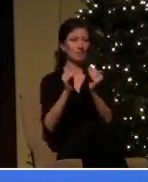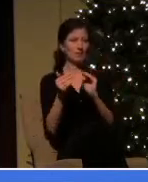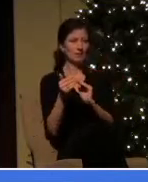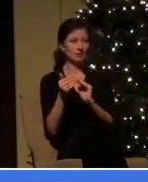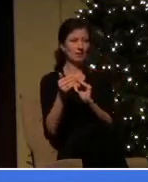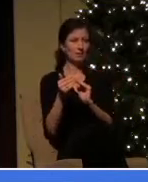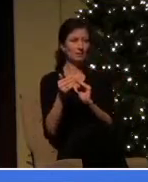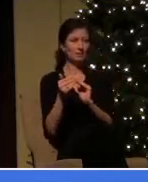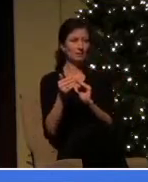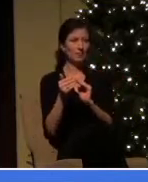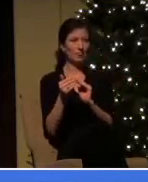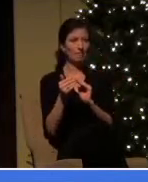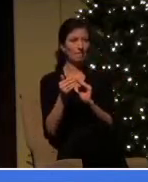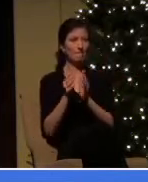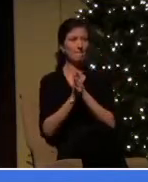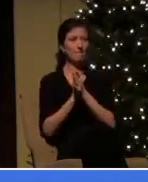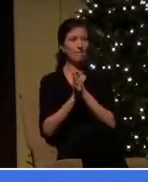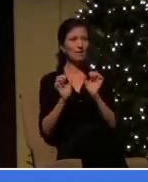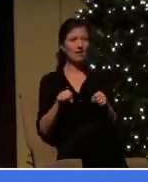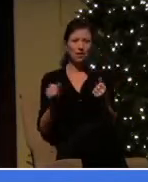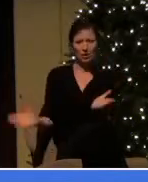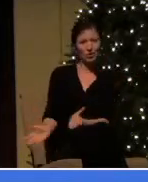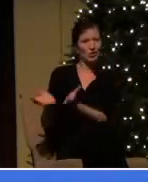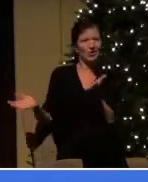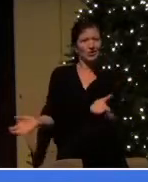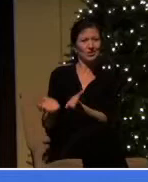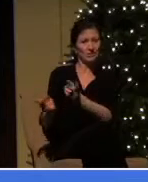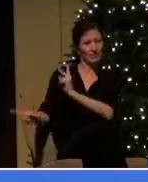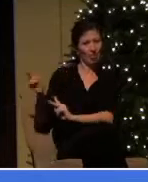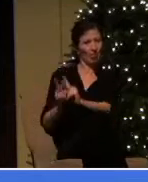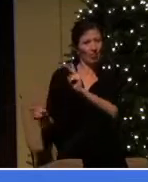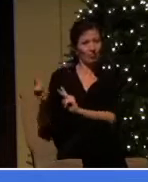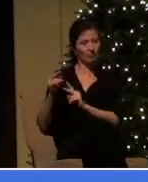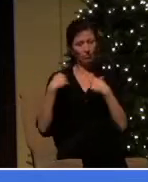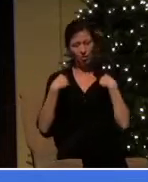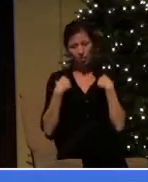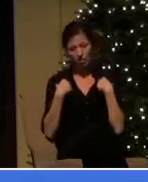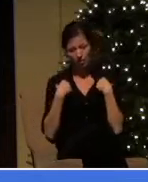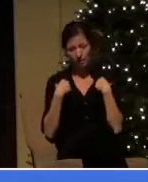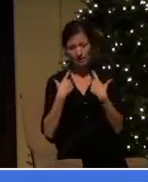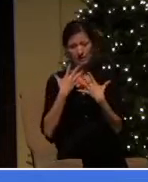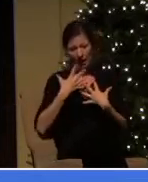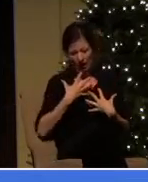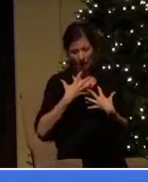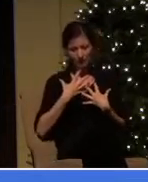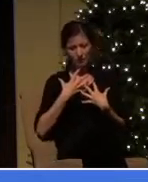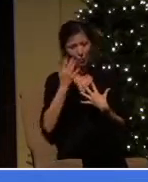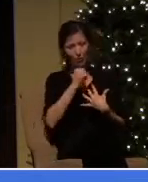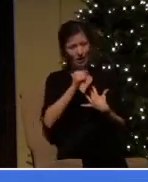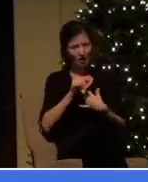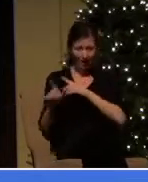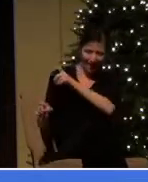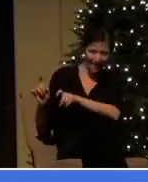that can encourage the Isabels of life, can draw them out, and can